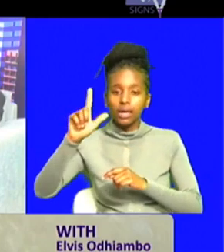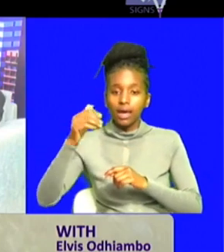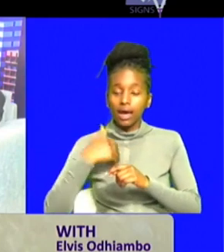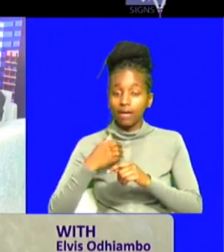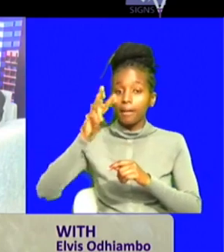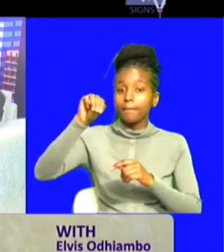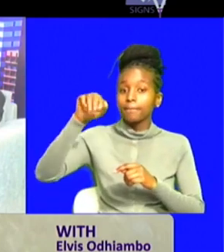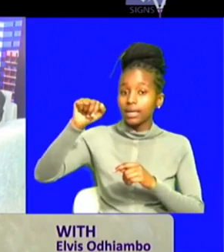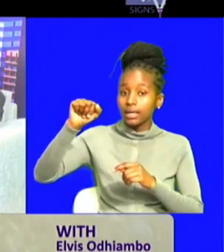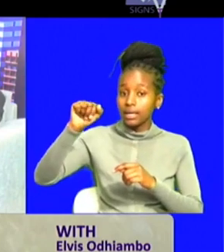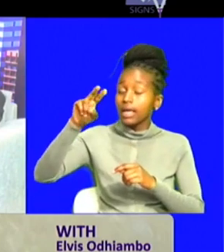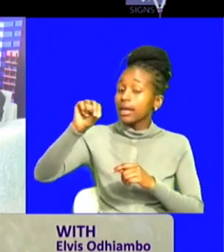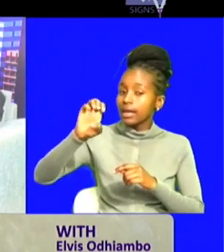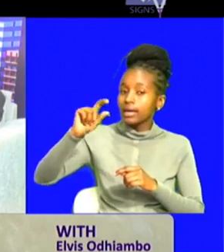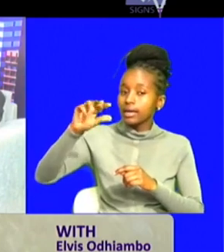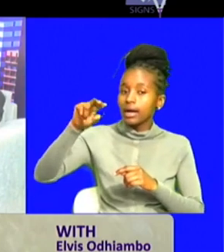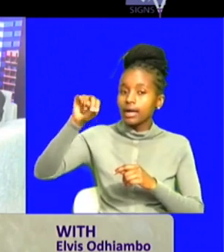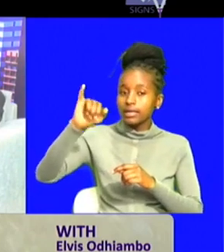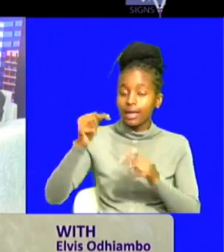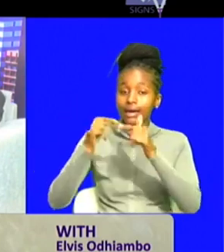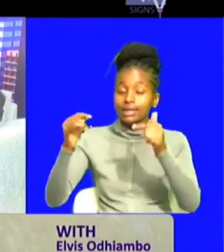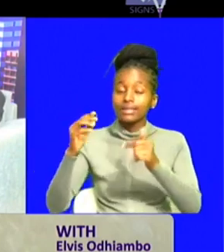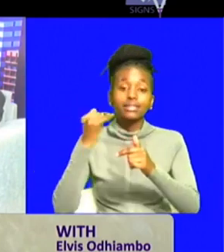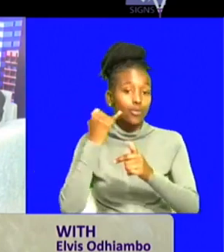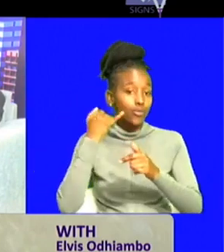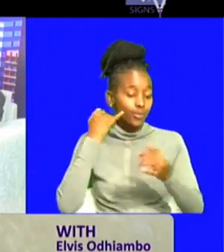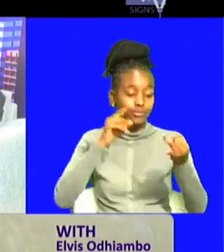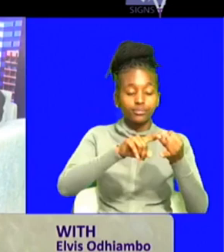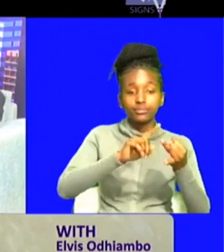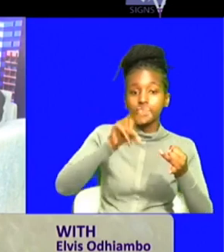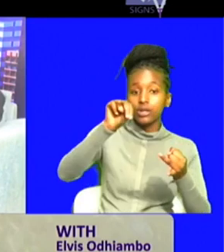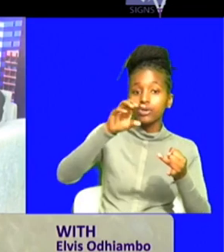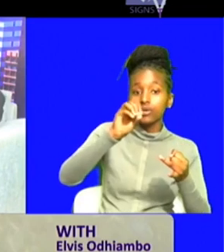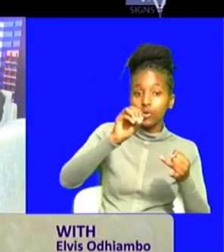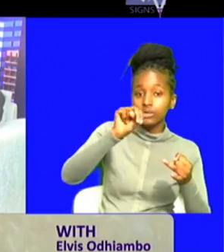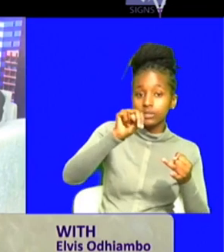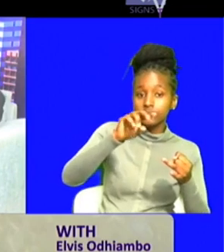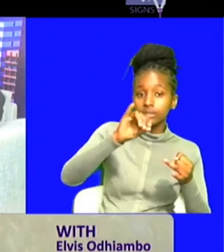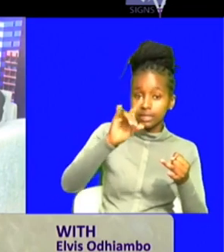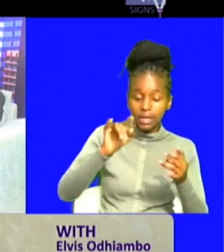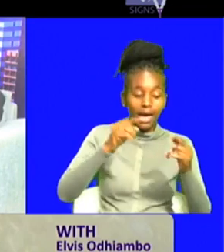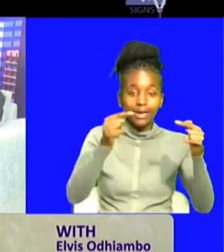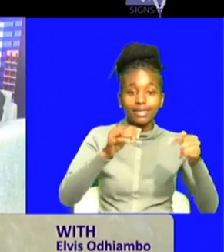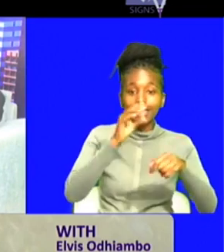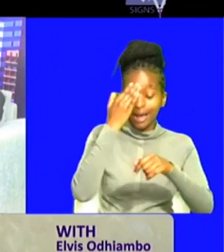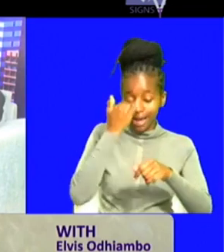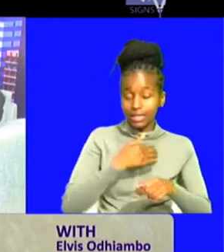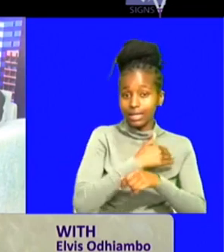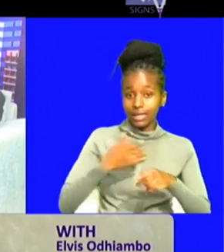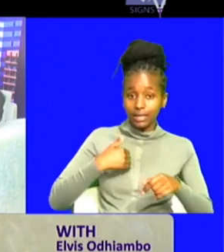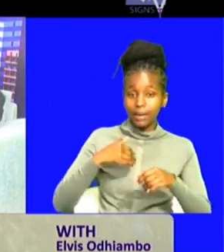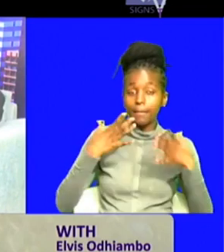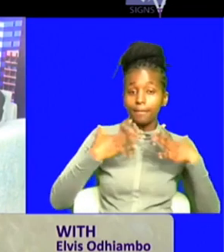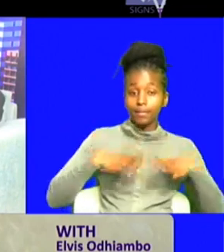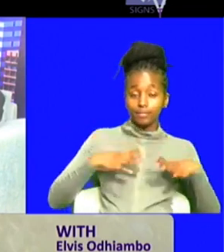placed alongside Nakuru. Then we have Nondescript and Catholic Monks also joining Group A.